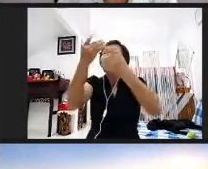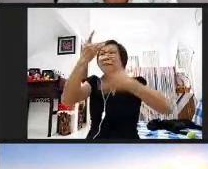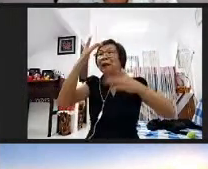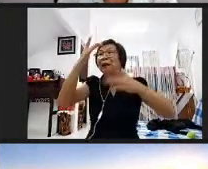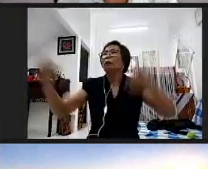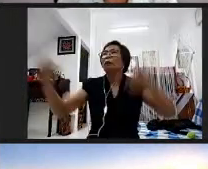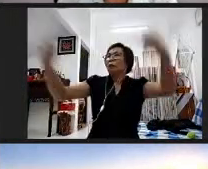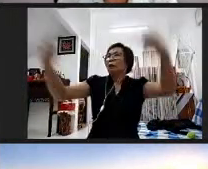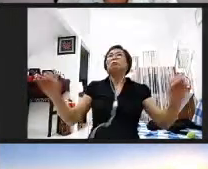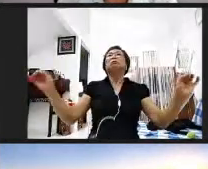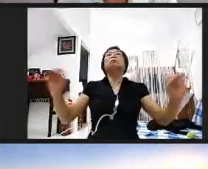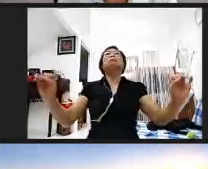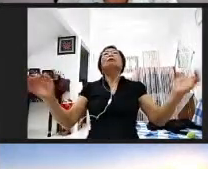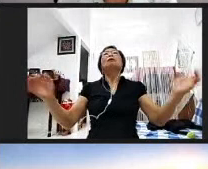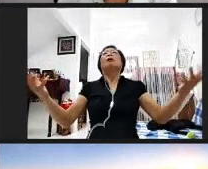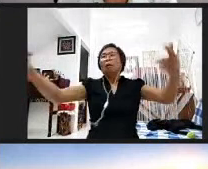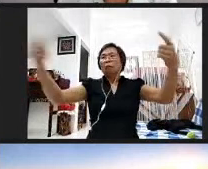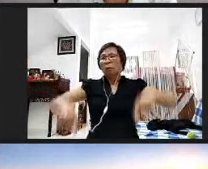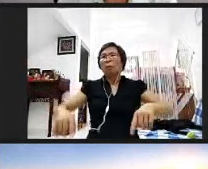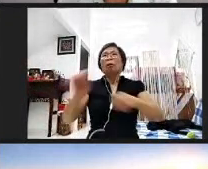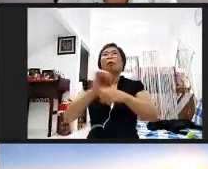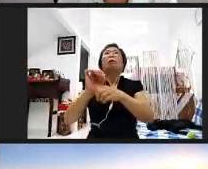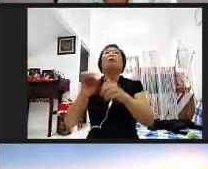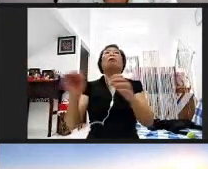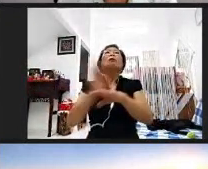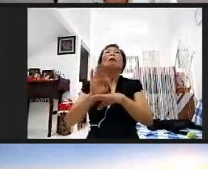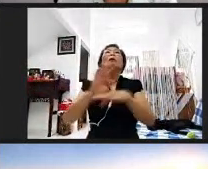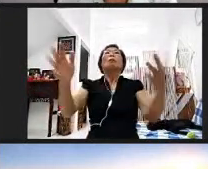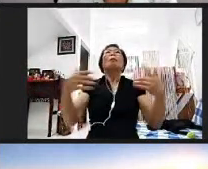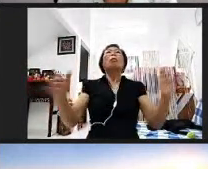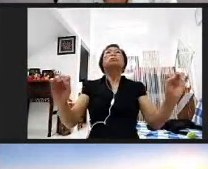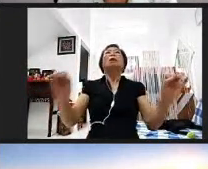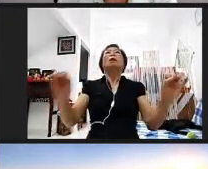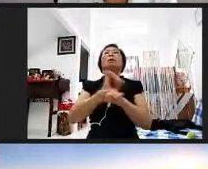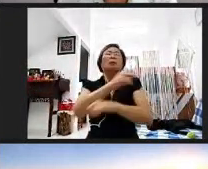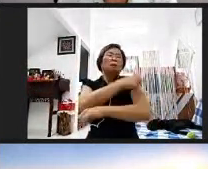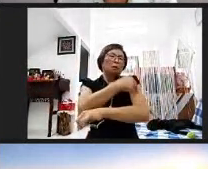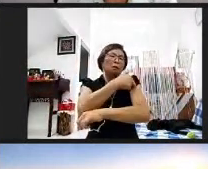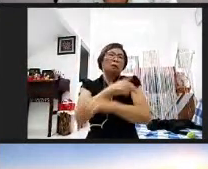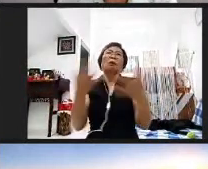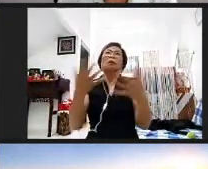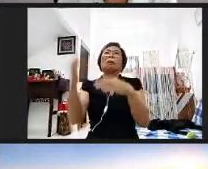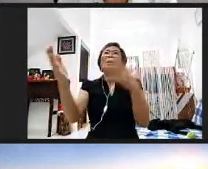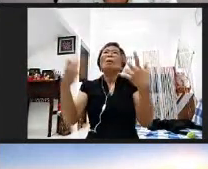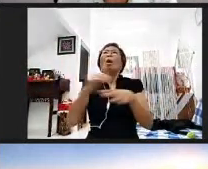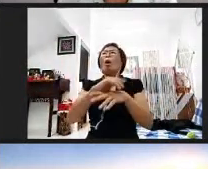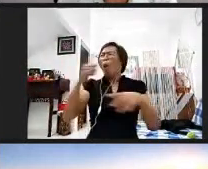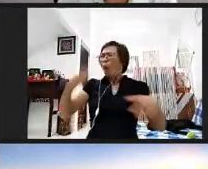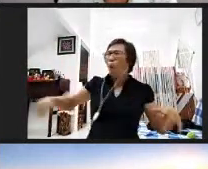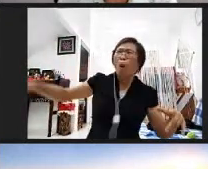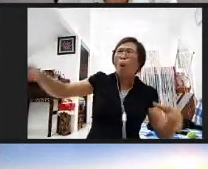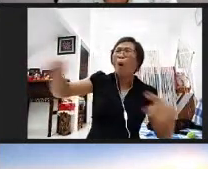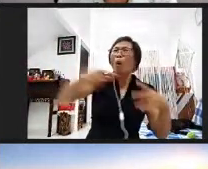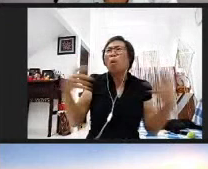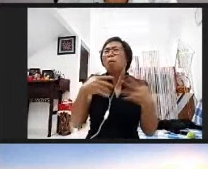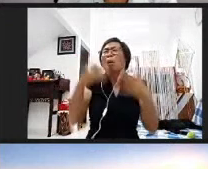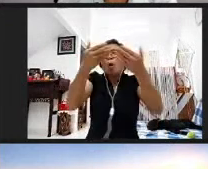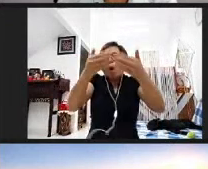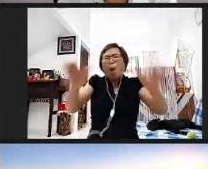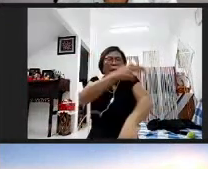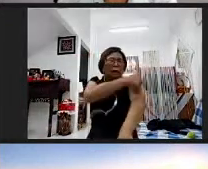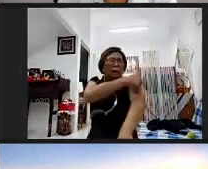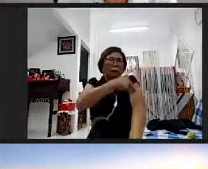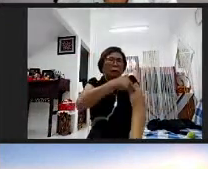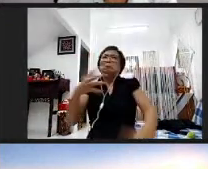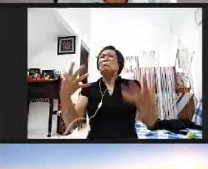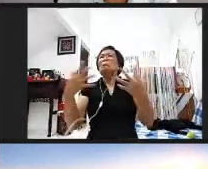no movement. What can the business do, right? And there were a lot of fears. Even if you open up, nobody wants to